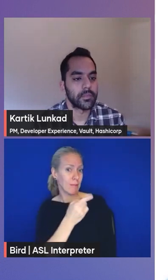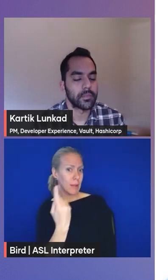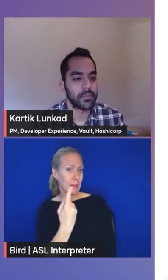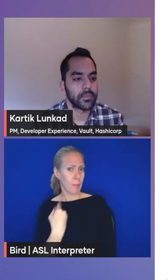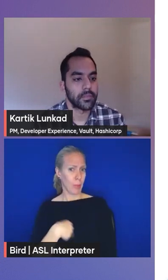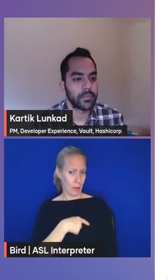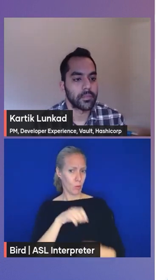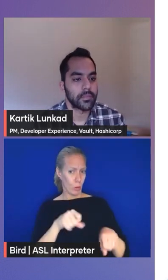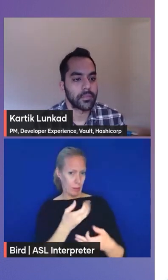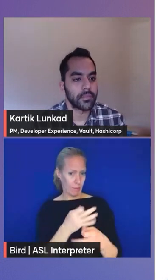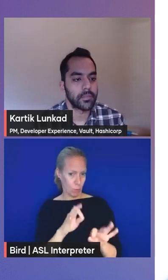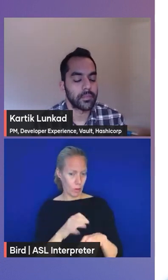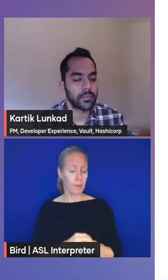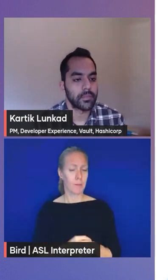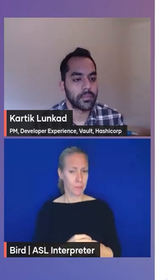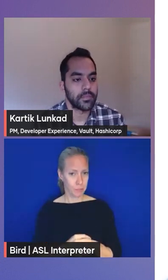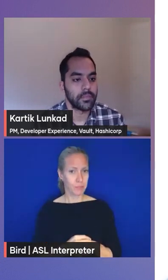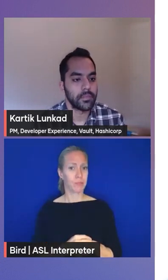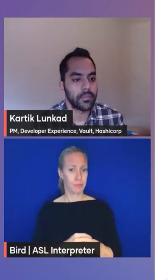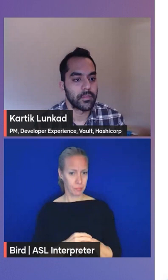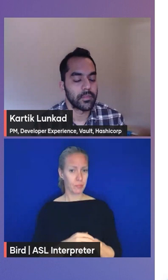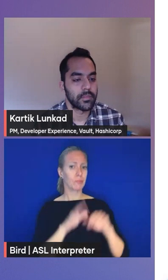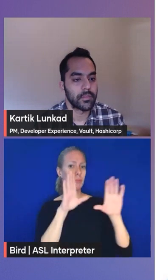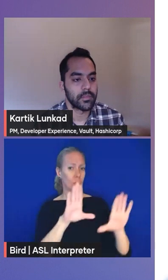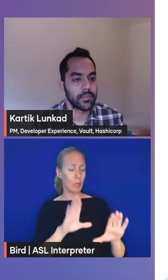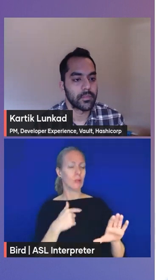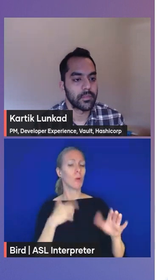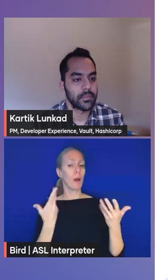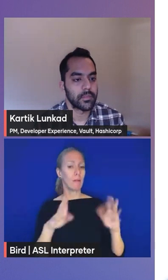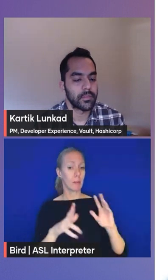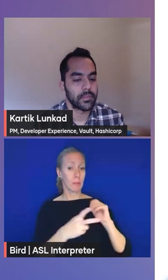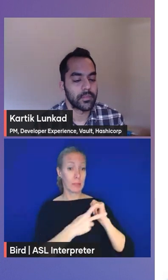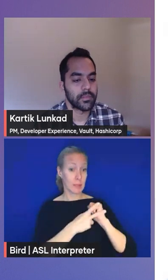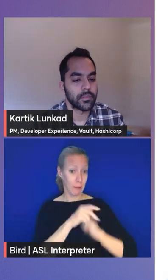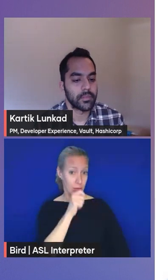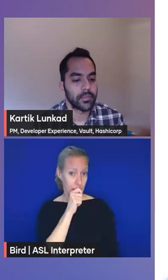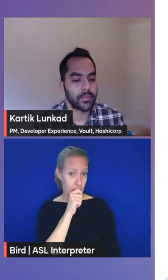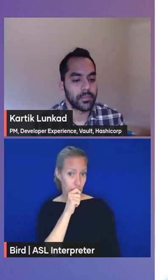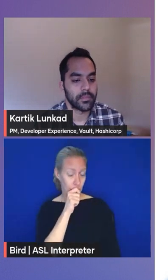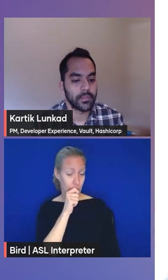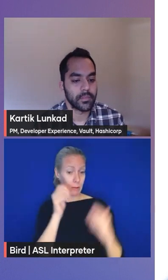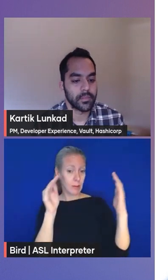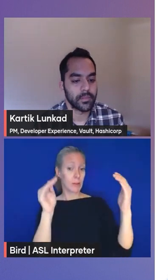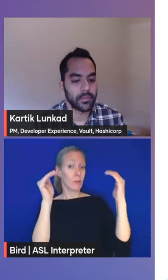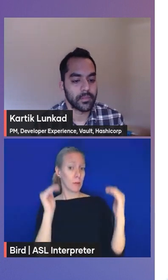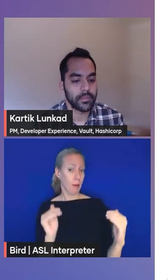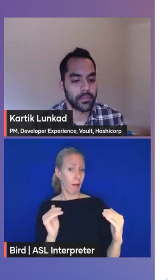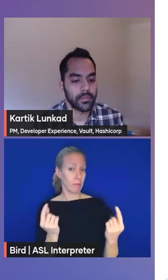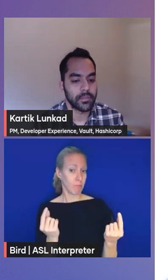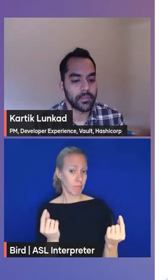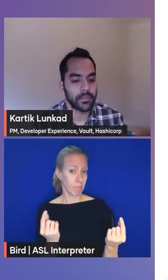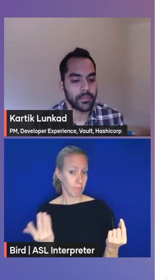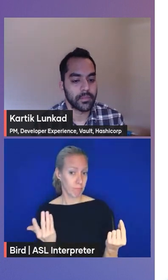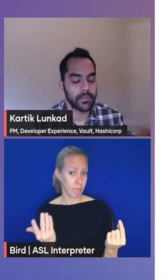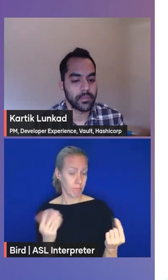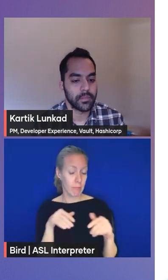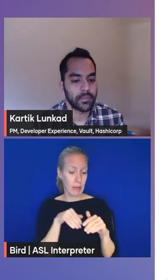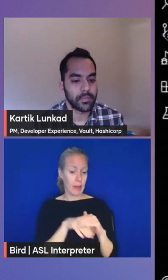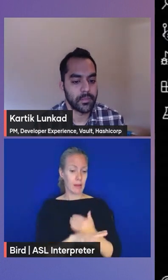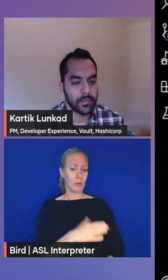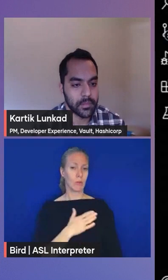Great. So I have saved the secret. The next step is to go into